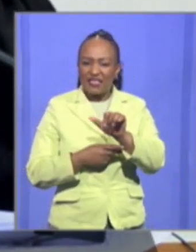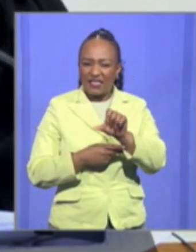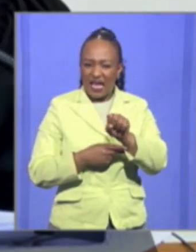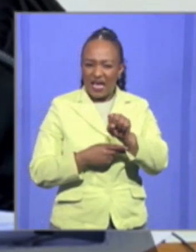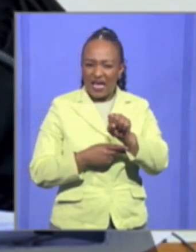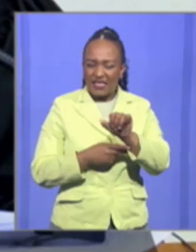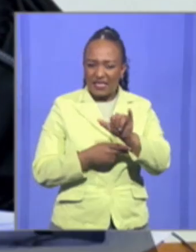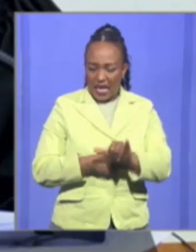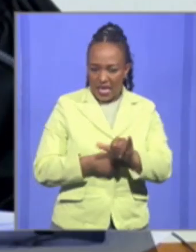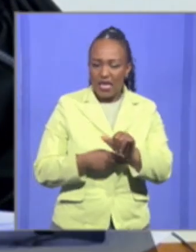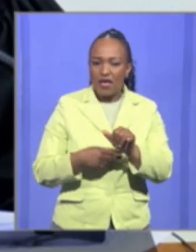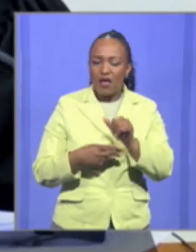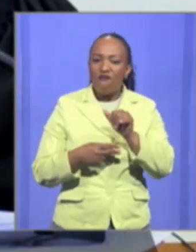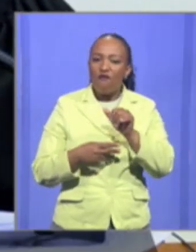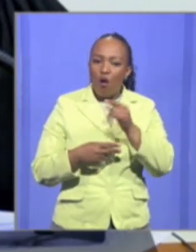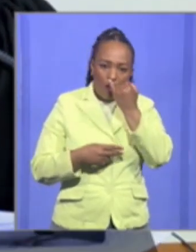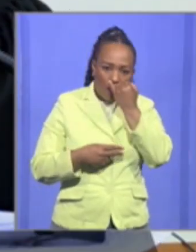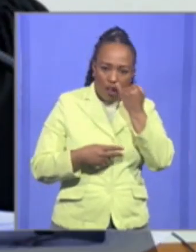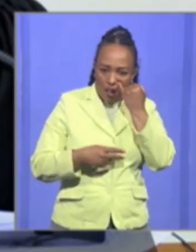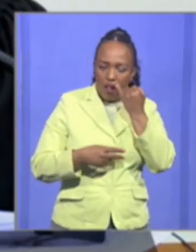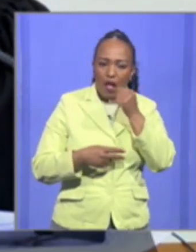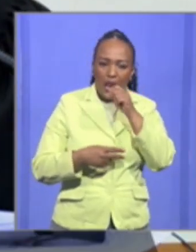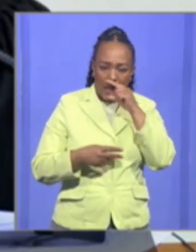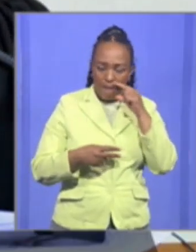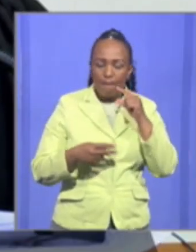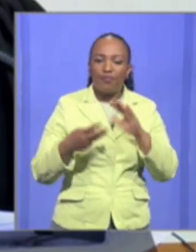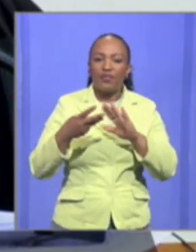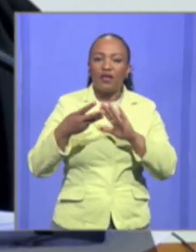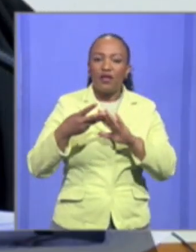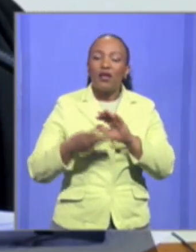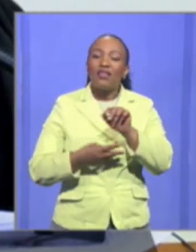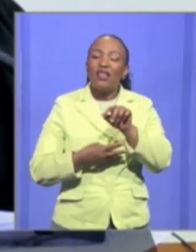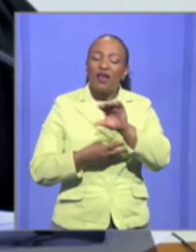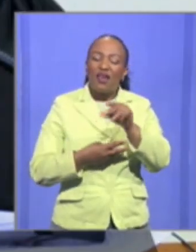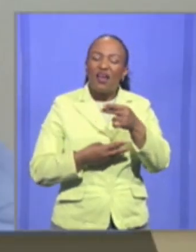about the 19th of July where crystal meth was found.